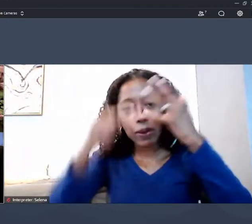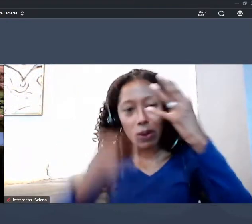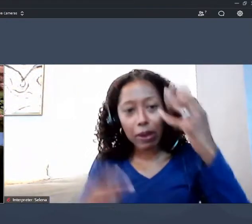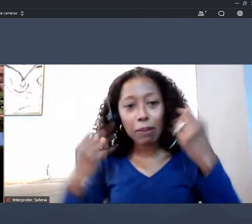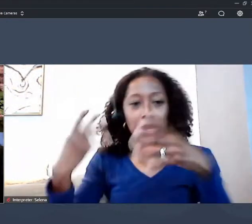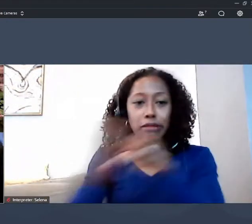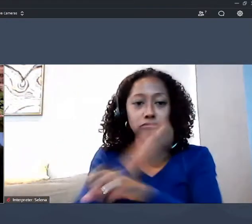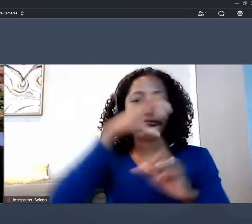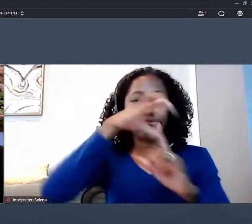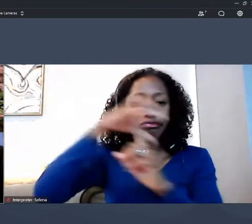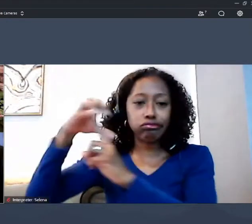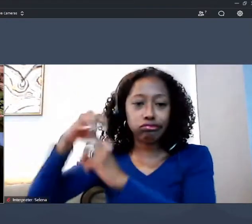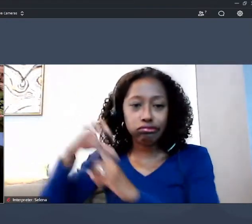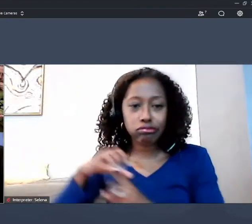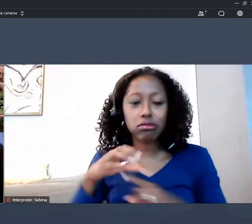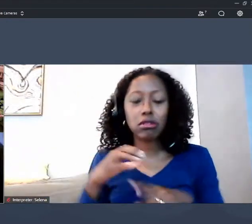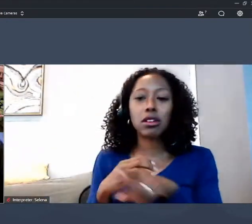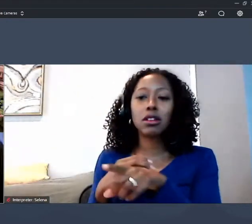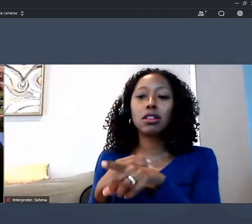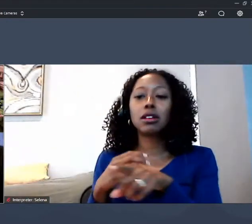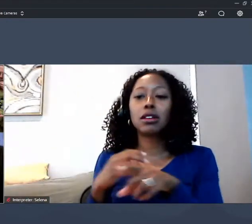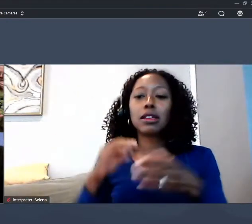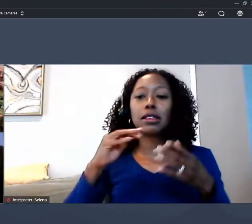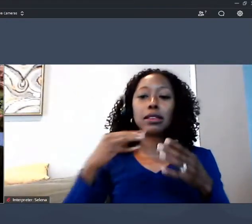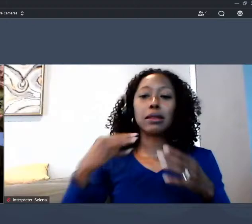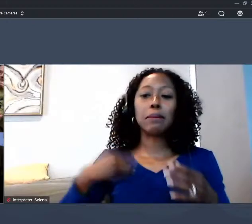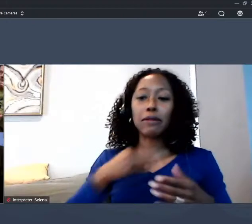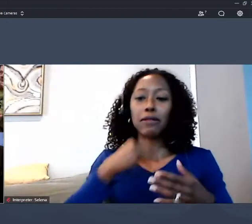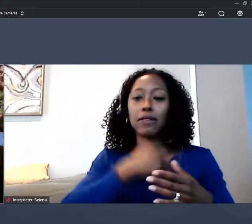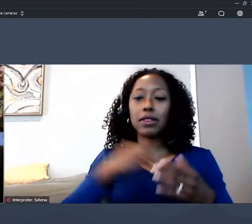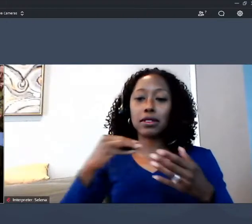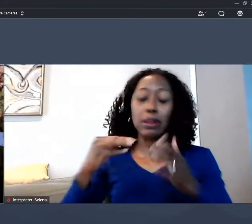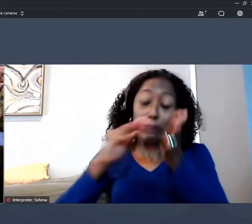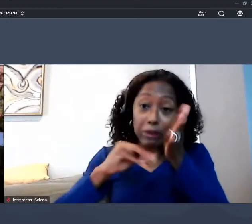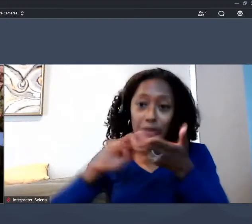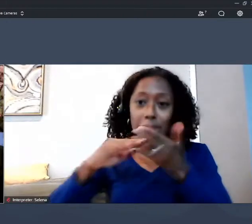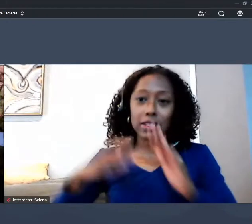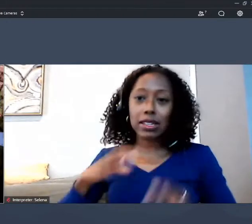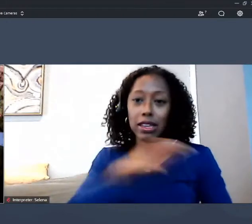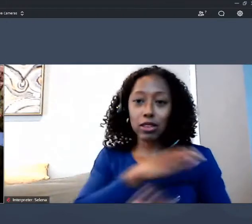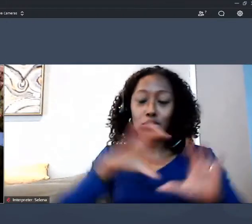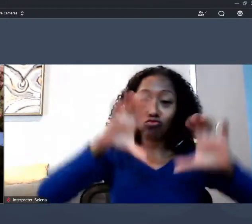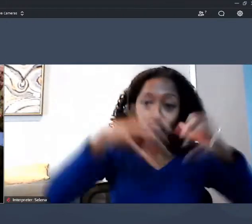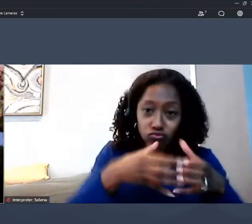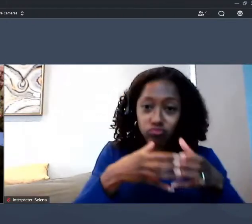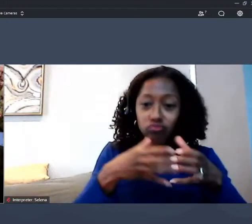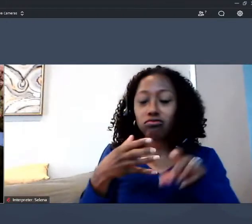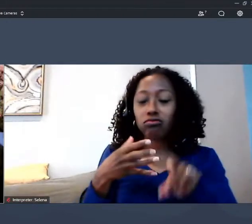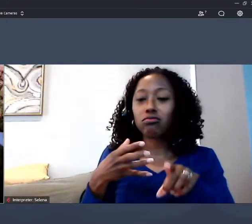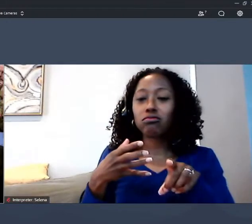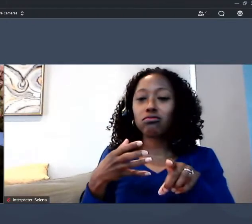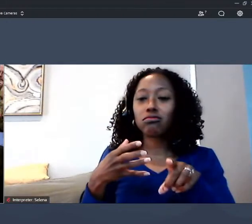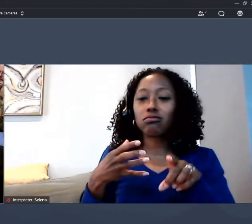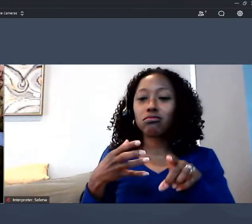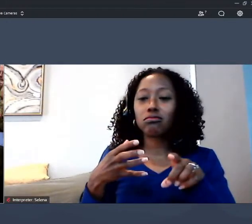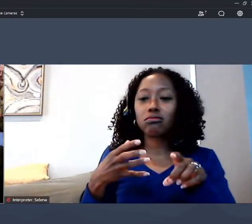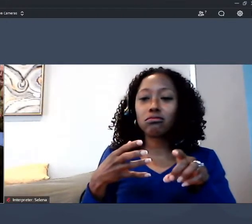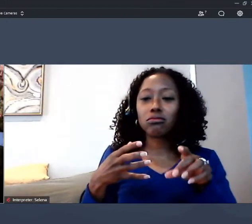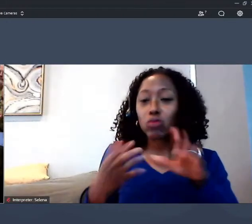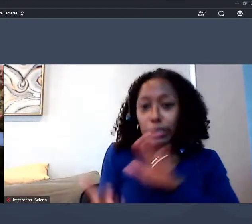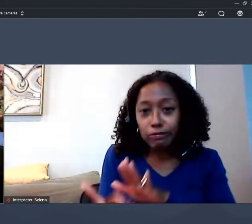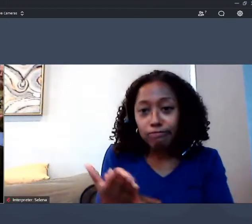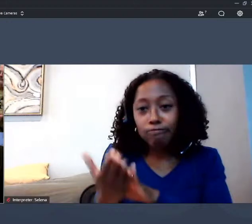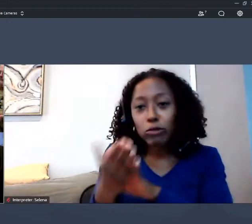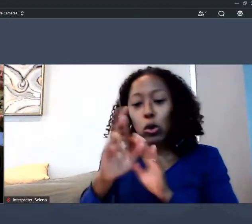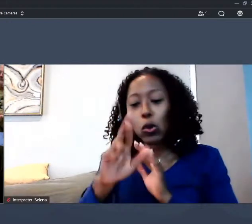championships. Be it further resolved that the entire Memphis City Council joins with the citizens in Memphis in applauding Rachel Heck on